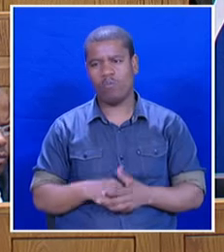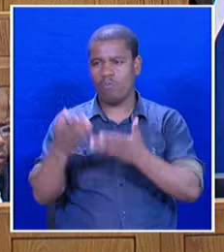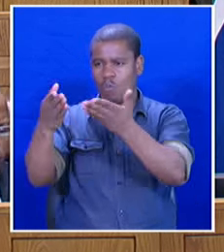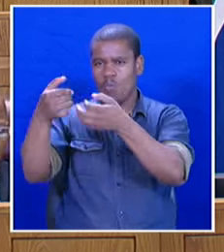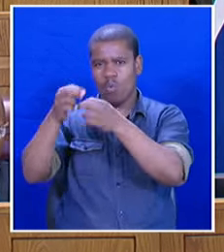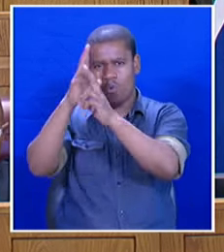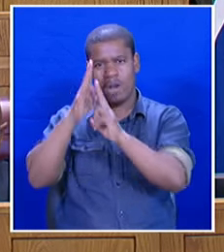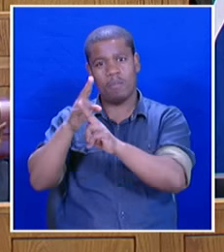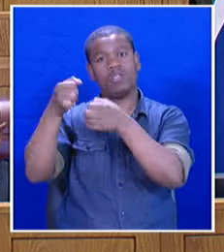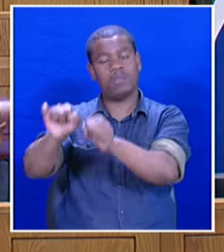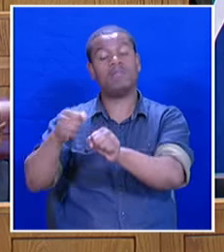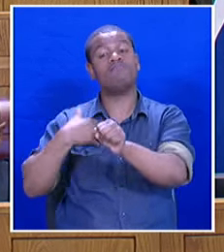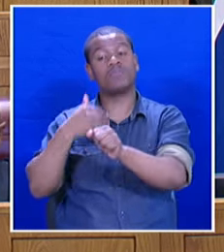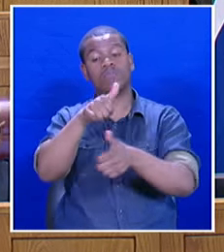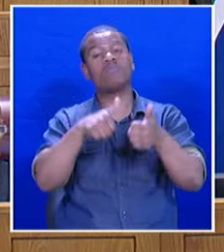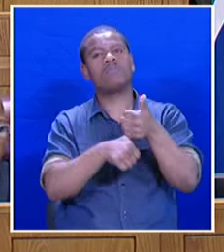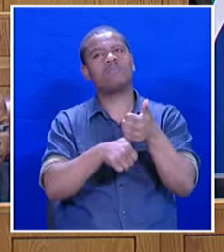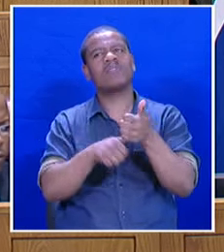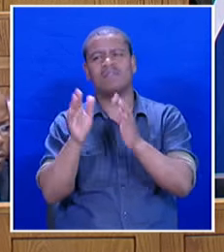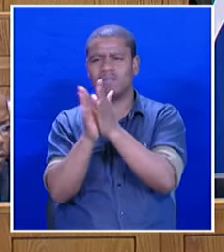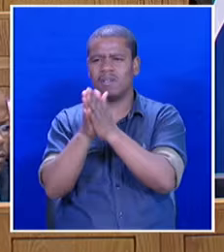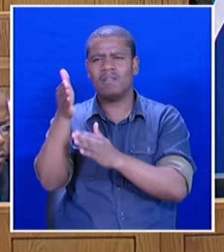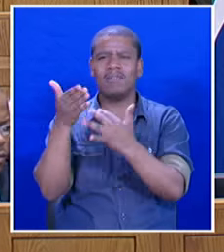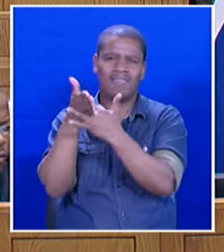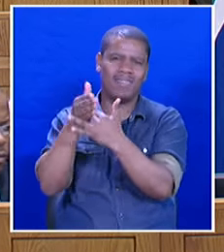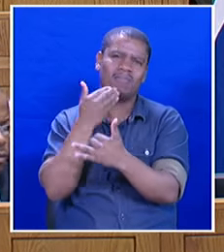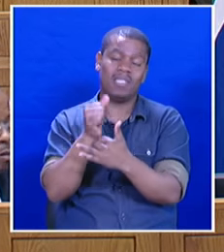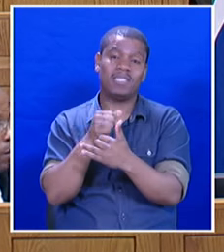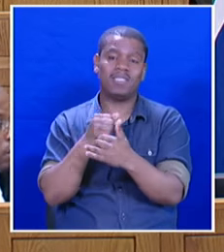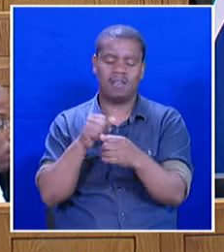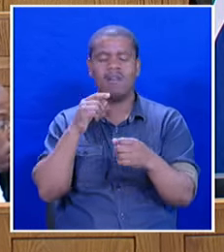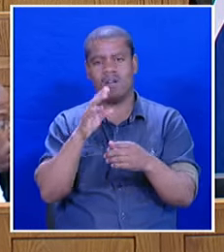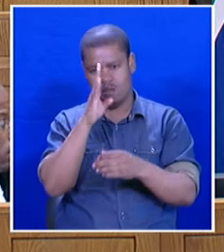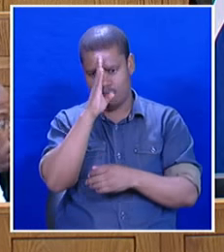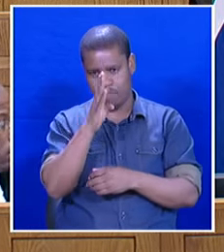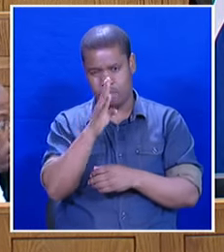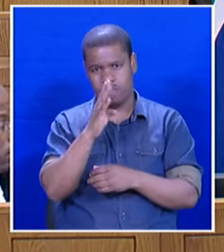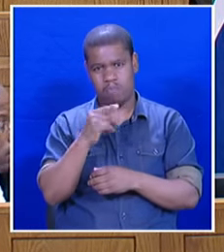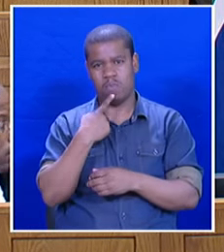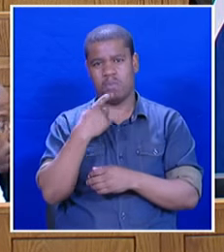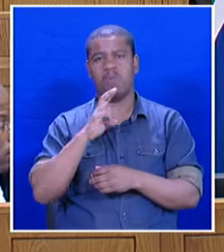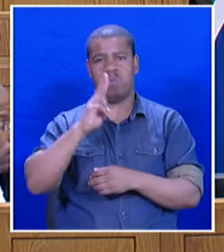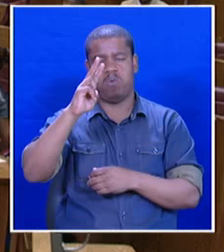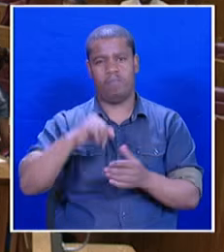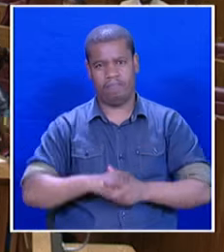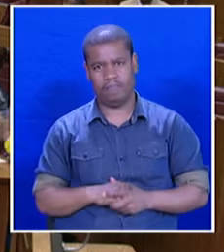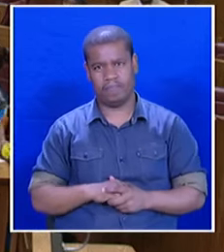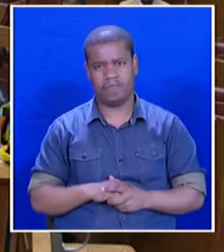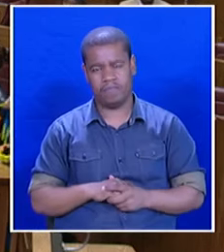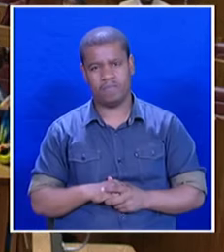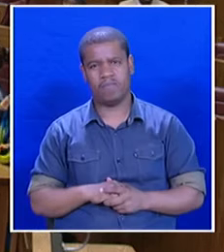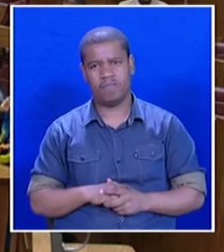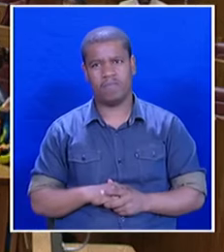Honourable Lebaskakhin, you are not speaking into the mic. I'm sorry, Chair. I'm trying to let you see me raising my hand.